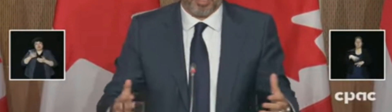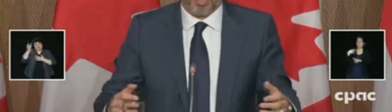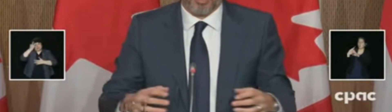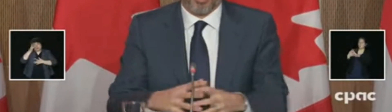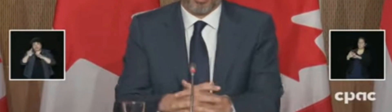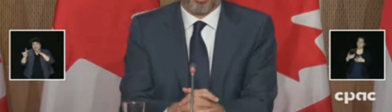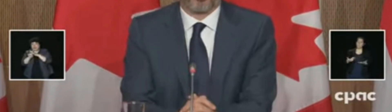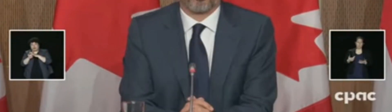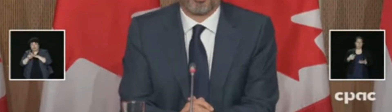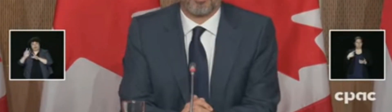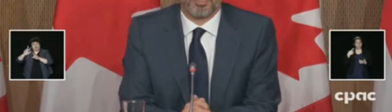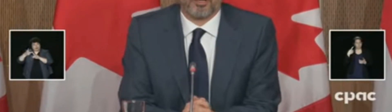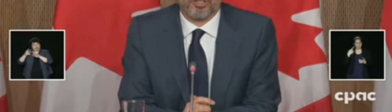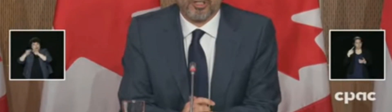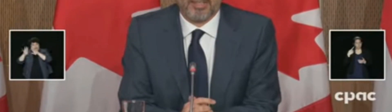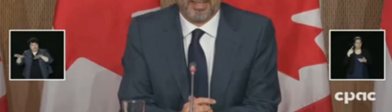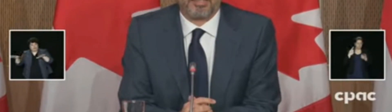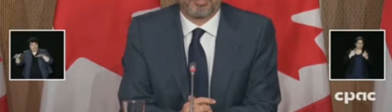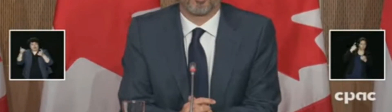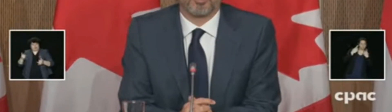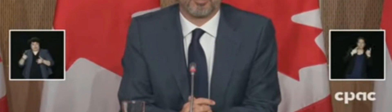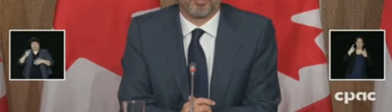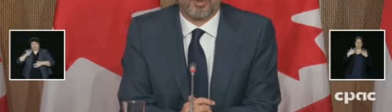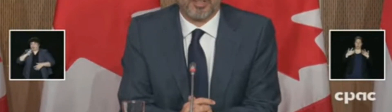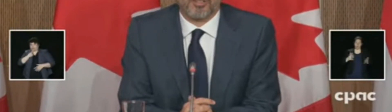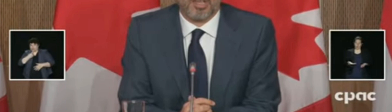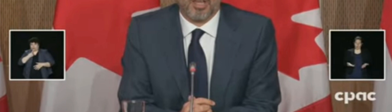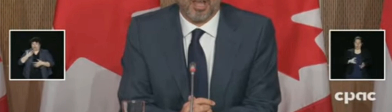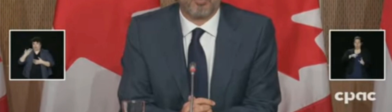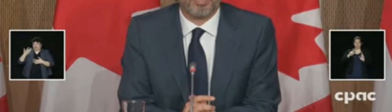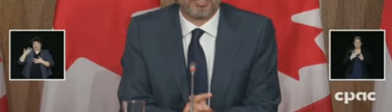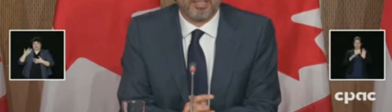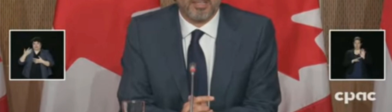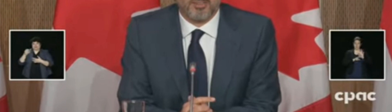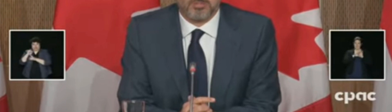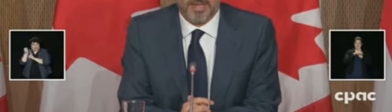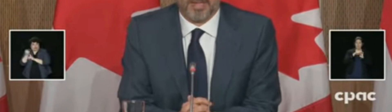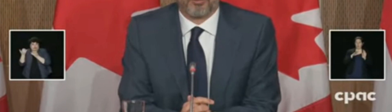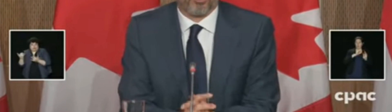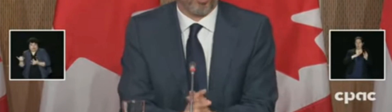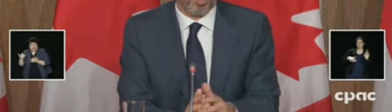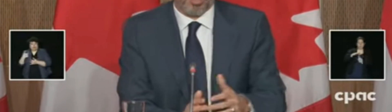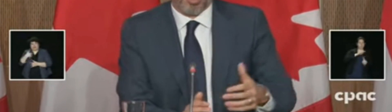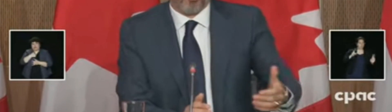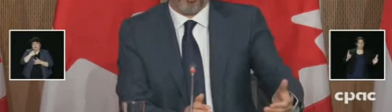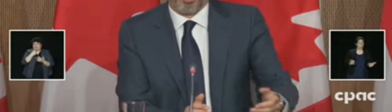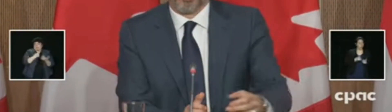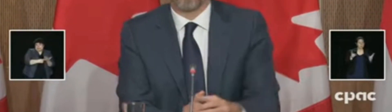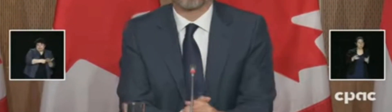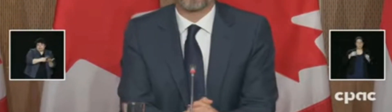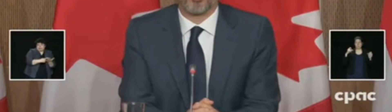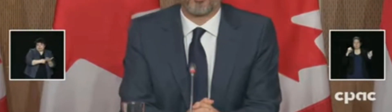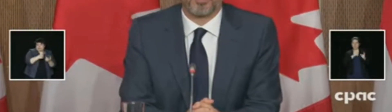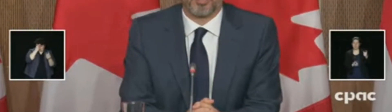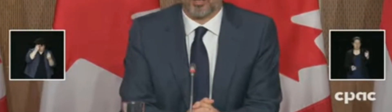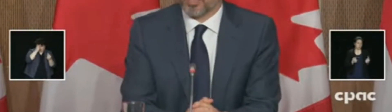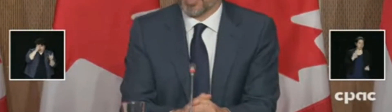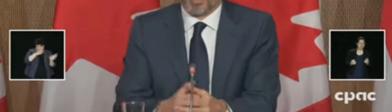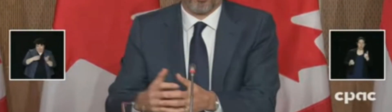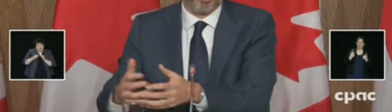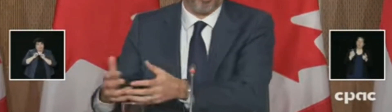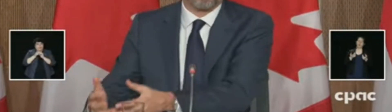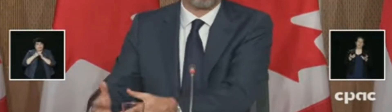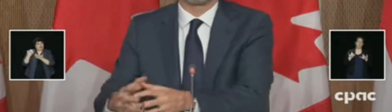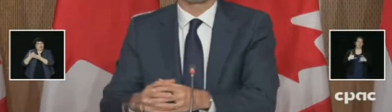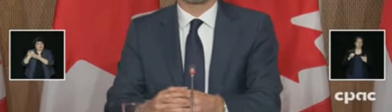with extremely urgent and difficult situations, we continue to plan for how we reopen the economy,